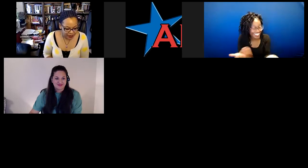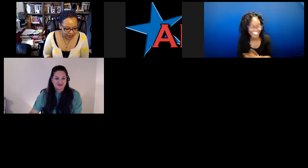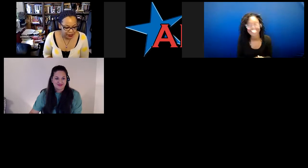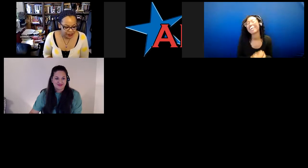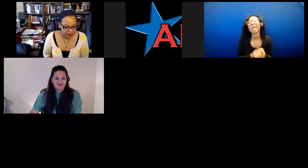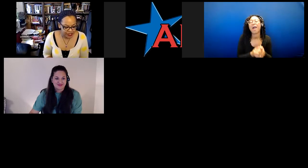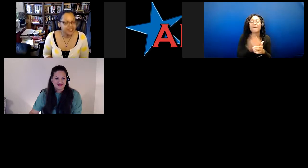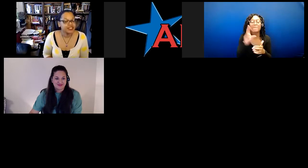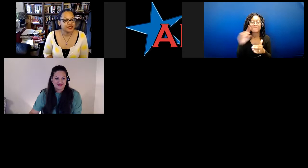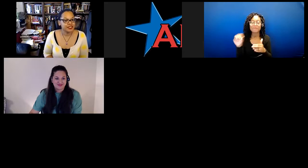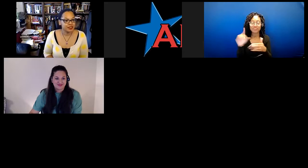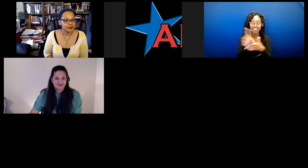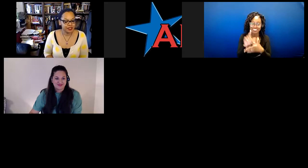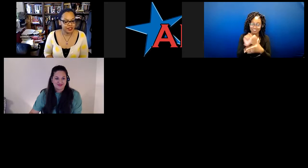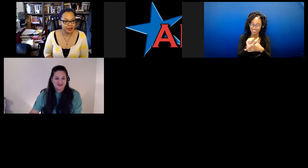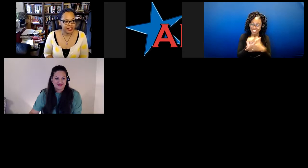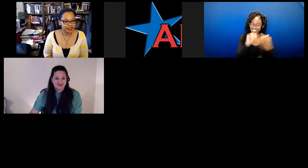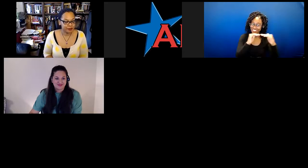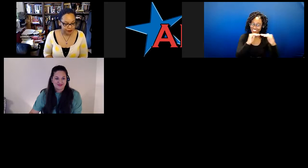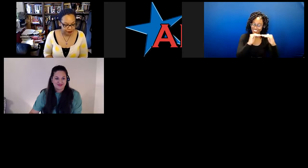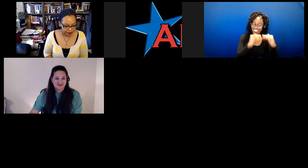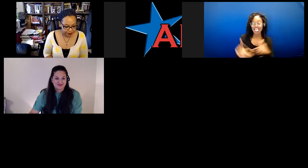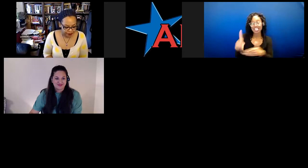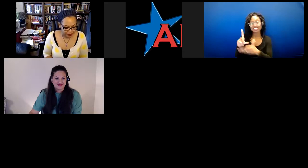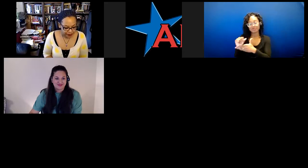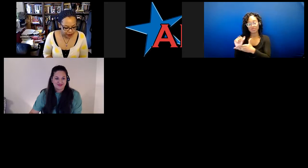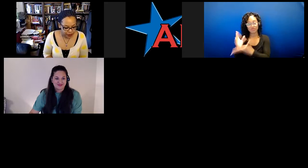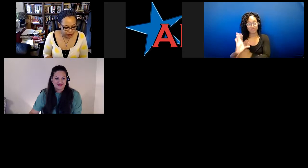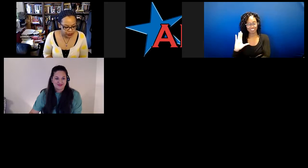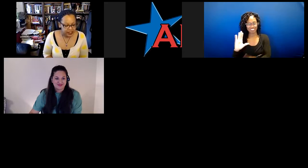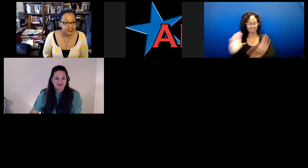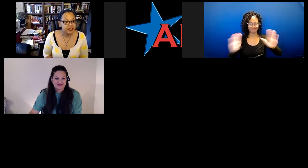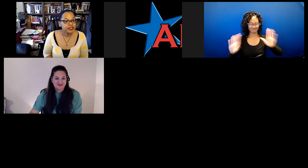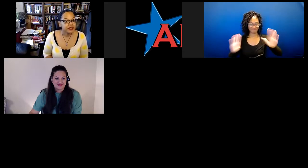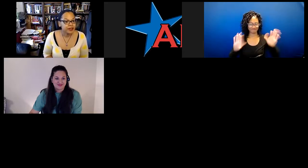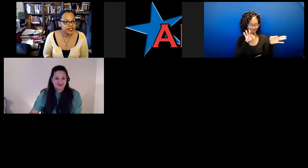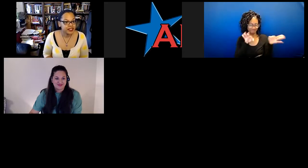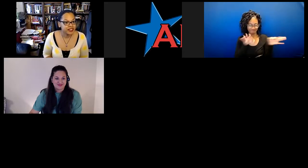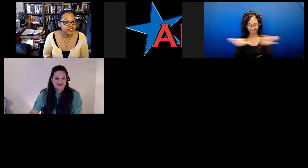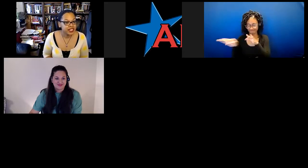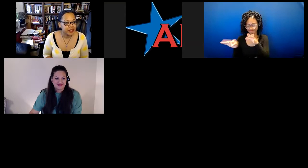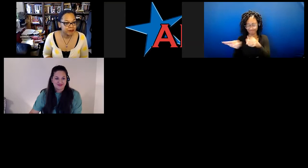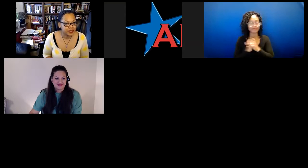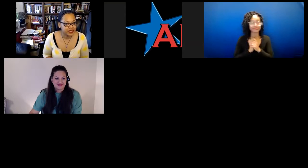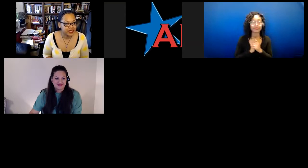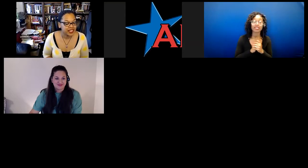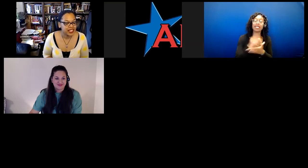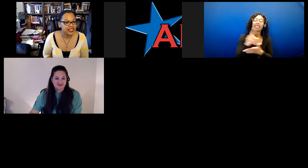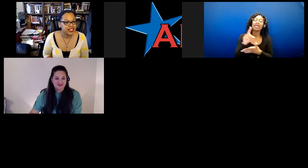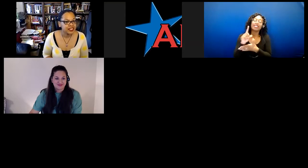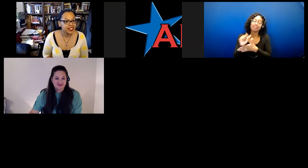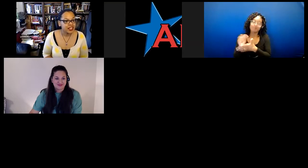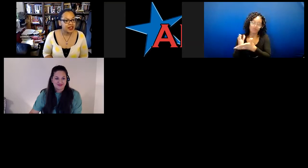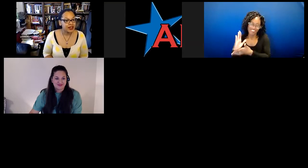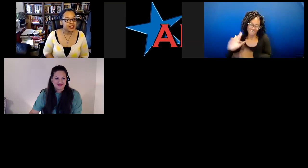to disability justice versus disability rights. So disability rights essentially came first, and